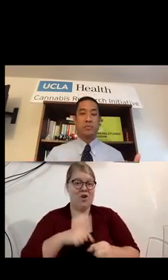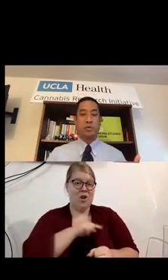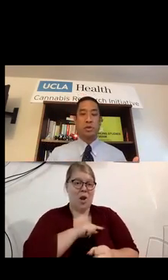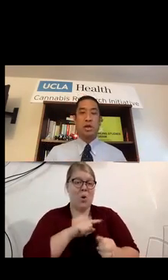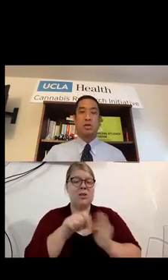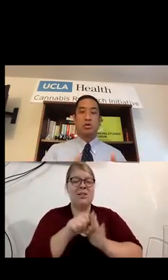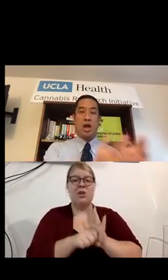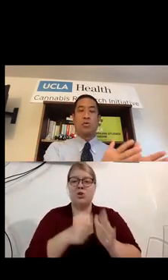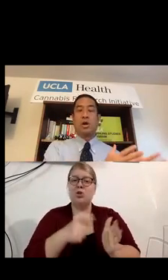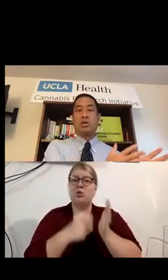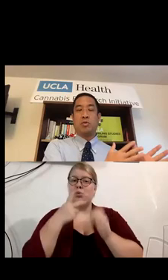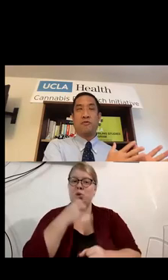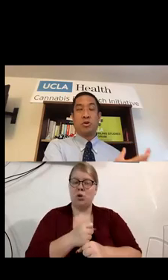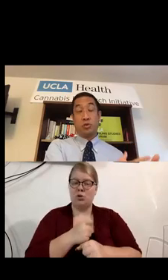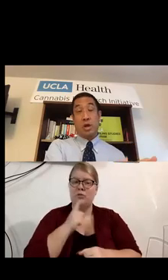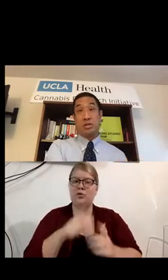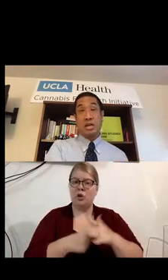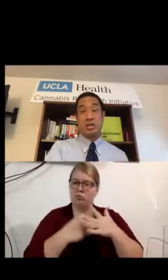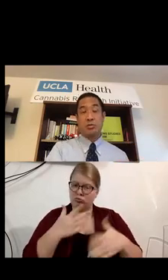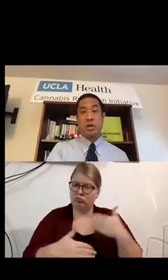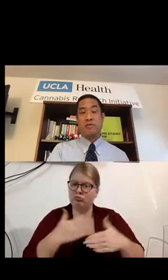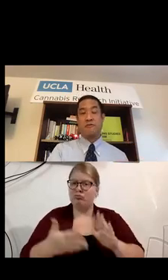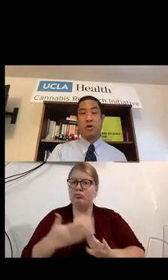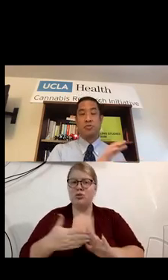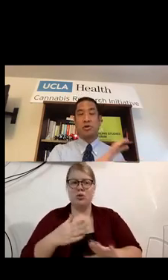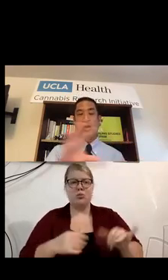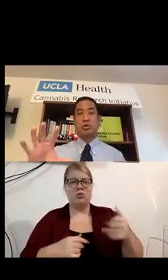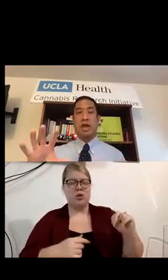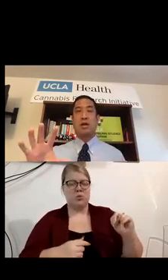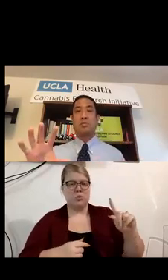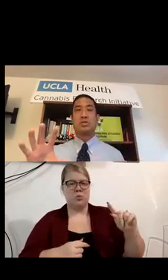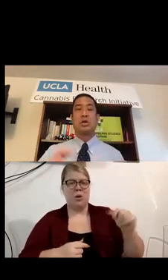operational. So January 1st, 2018 is when the first